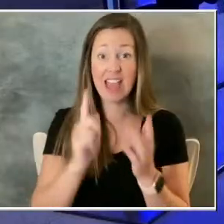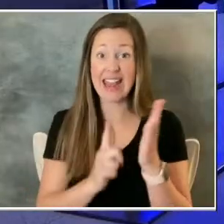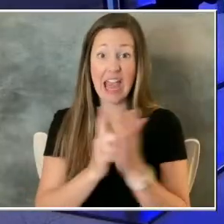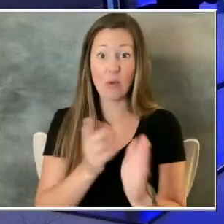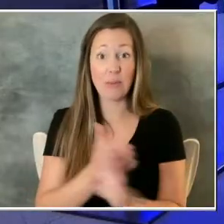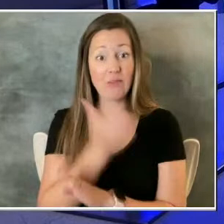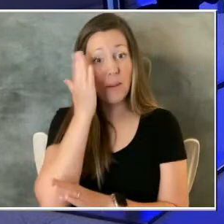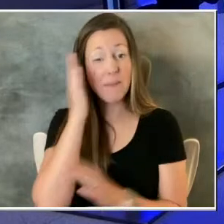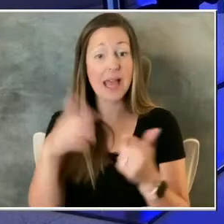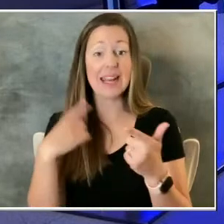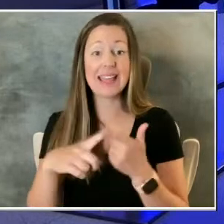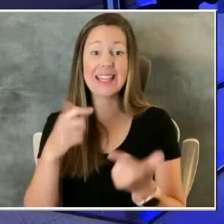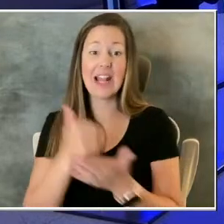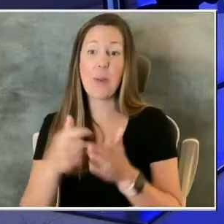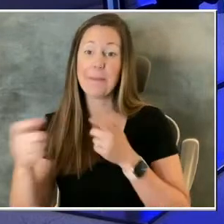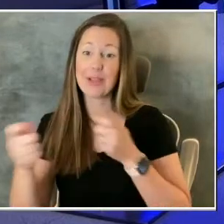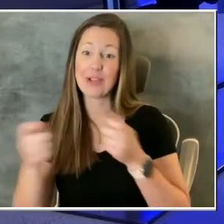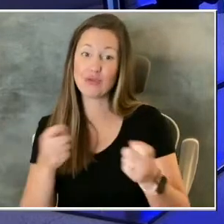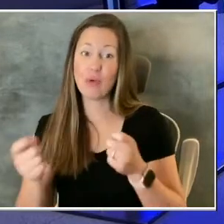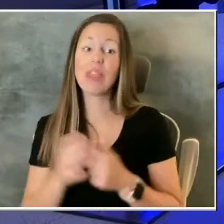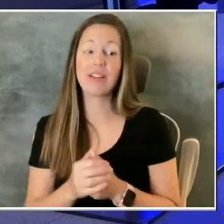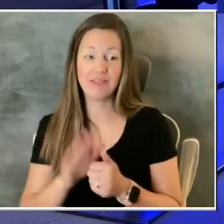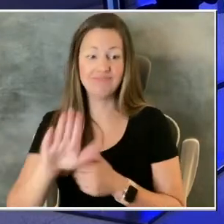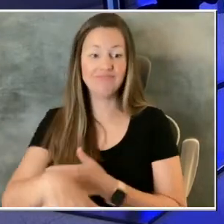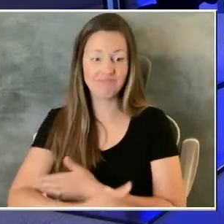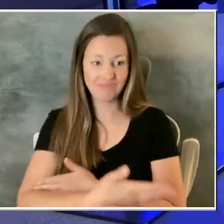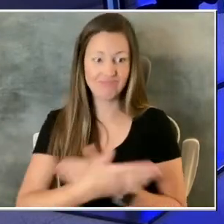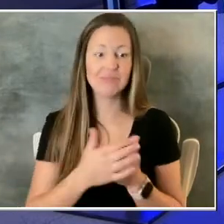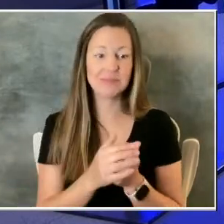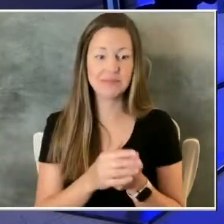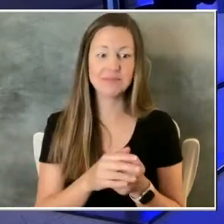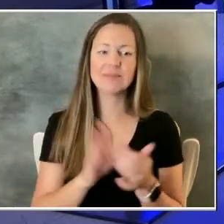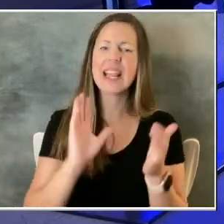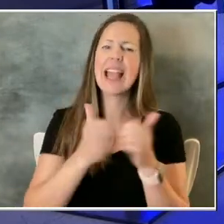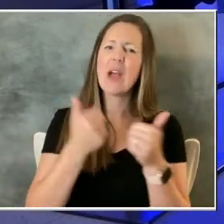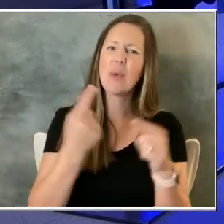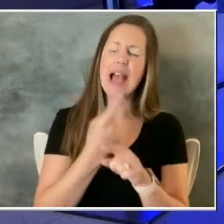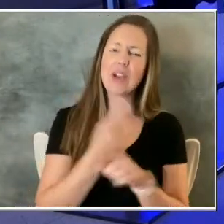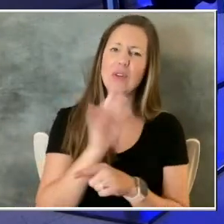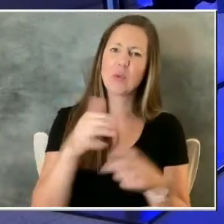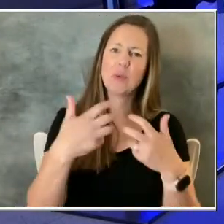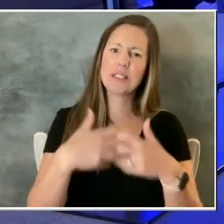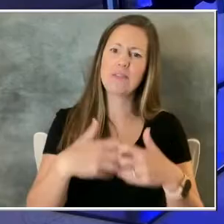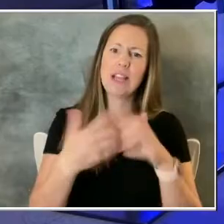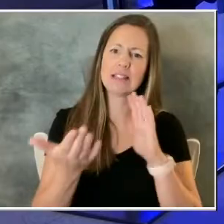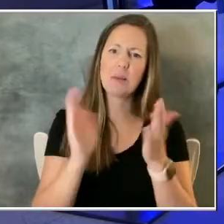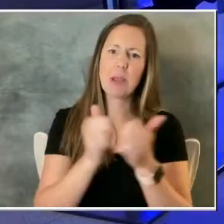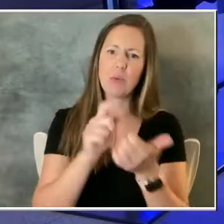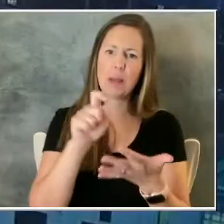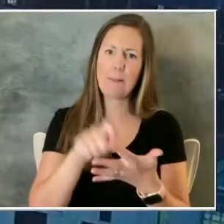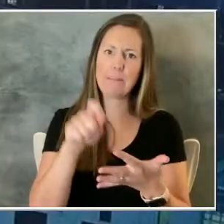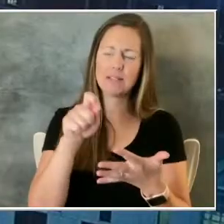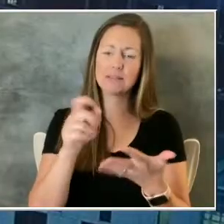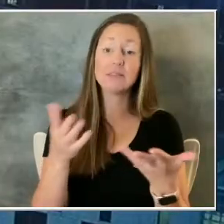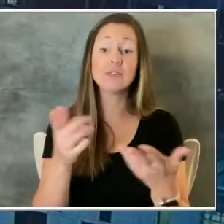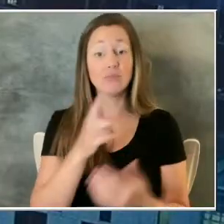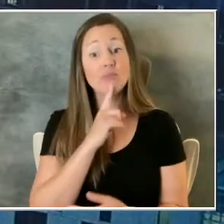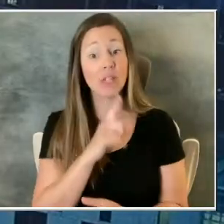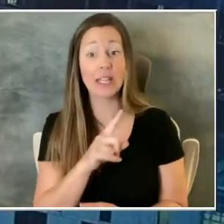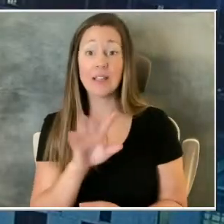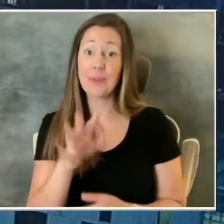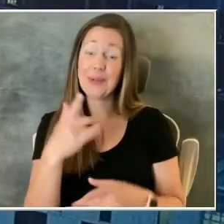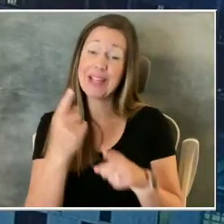controlled. Yes. Doc, very much so. how accurate are these devices compared to the blood tests? They're fairly accurate, and the nice thing about